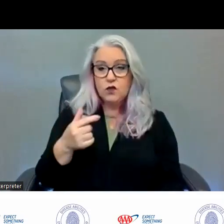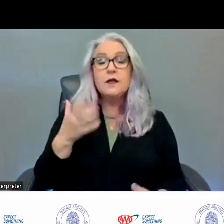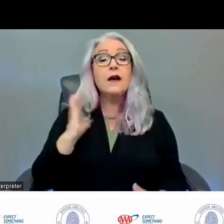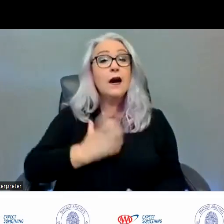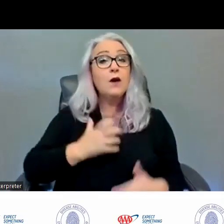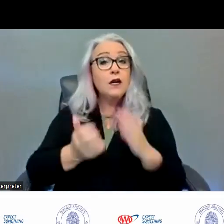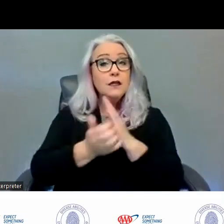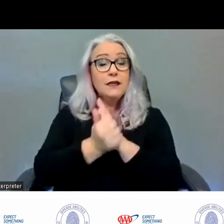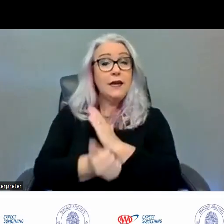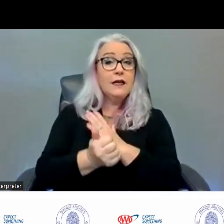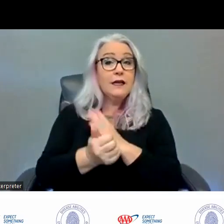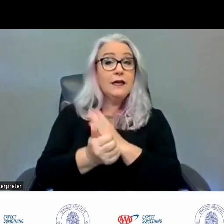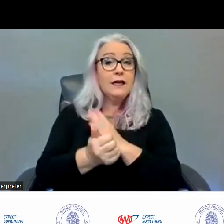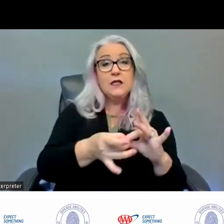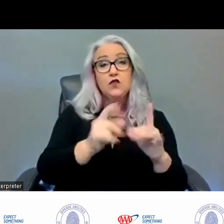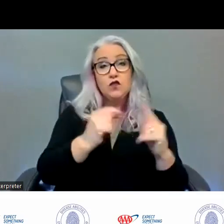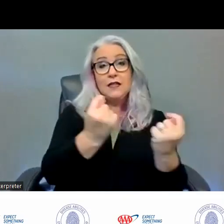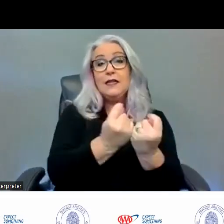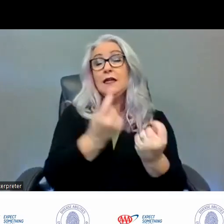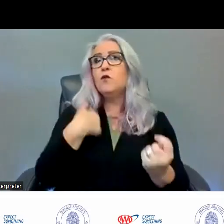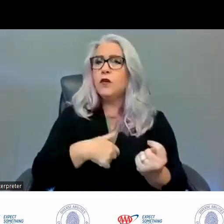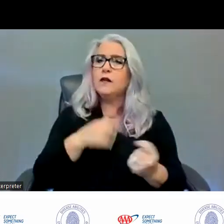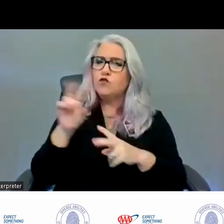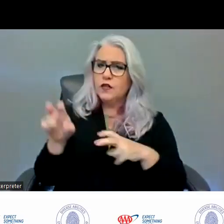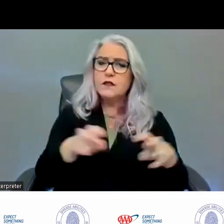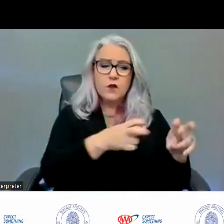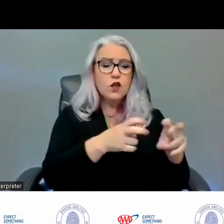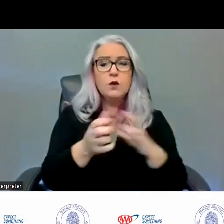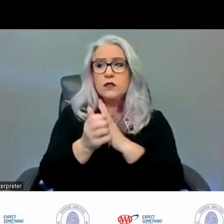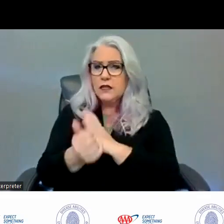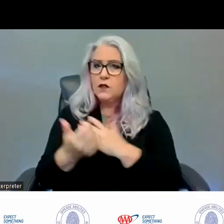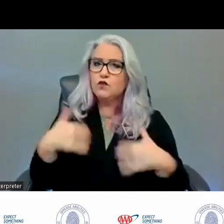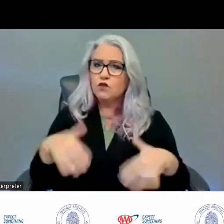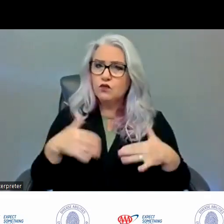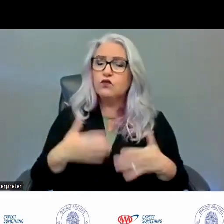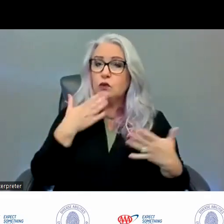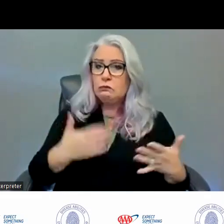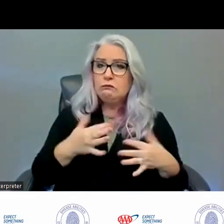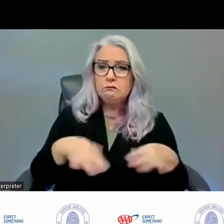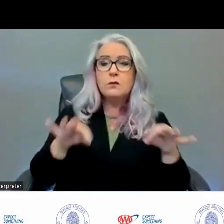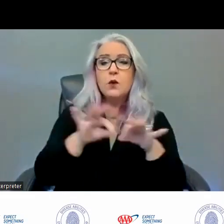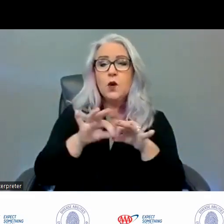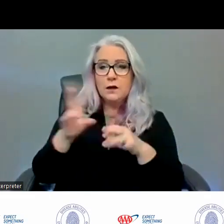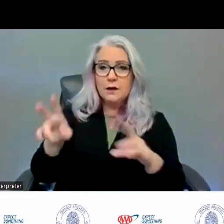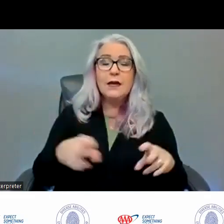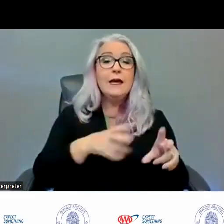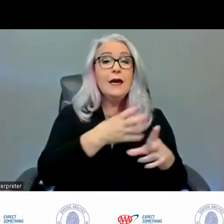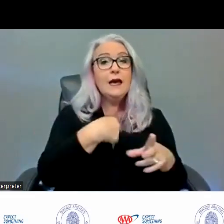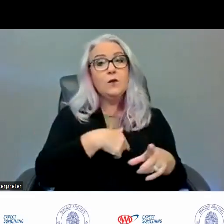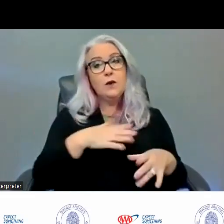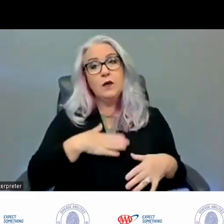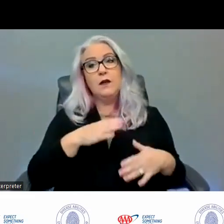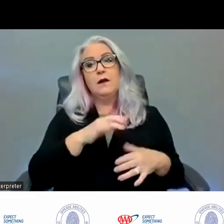take transferable skills very seriously and would love to help MRS